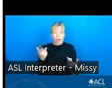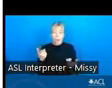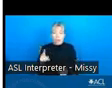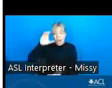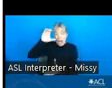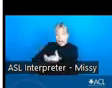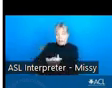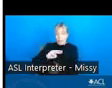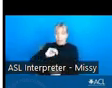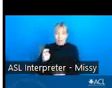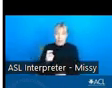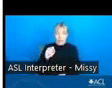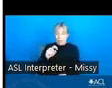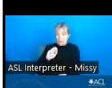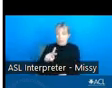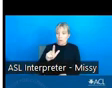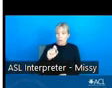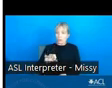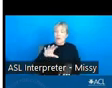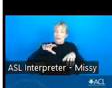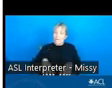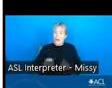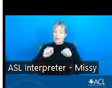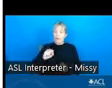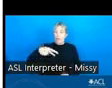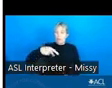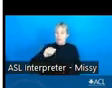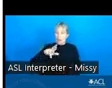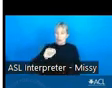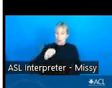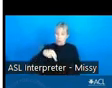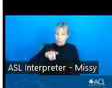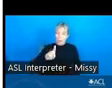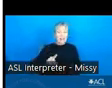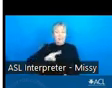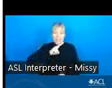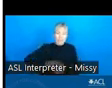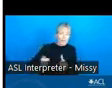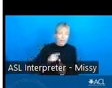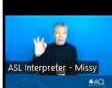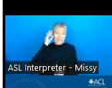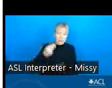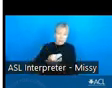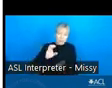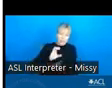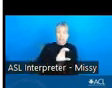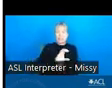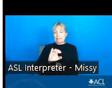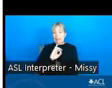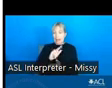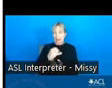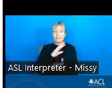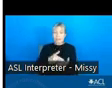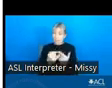Max Starkloff, founded Paraquad, one of the nation's first federally funded centers for independent living. And